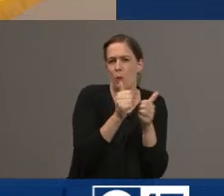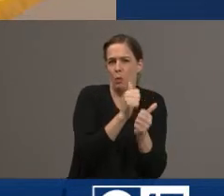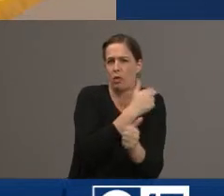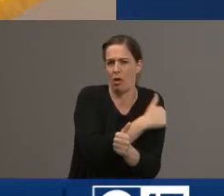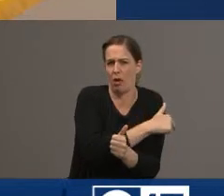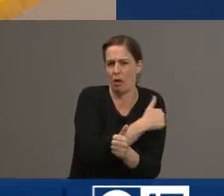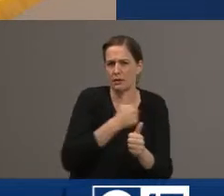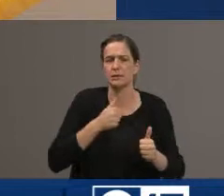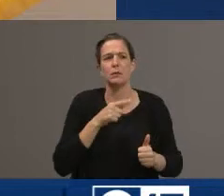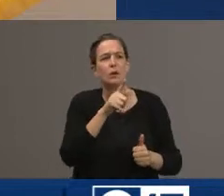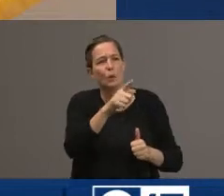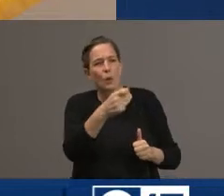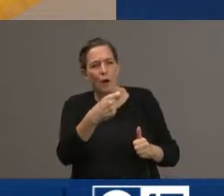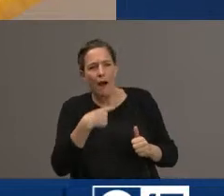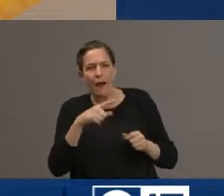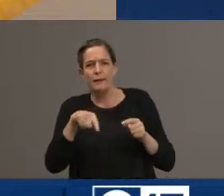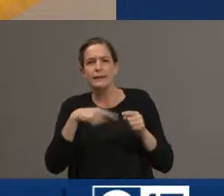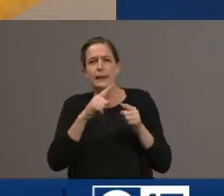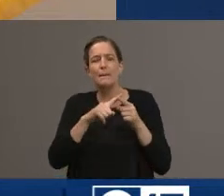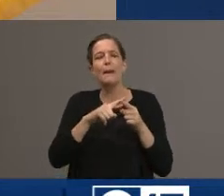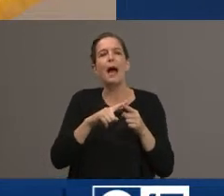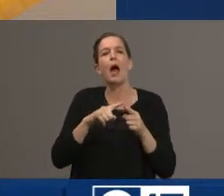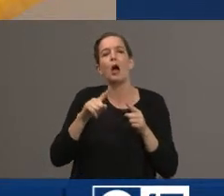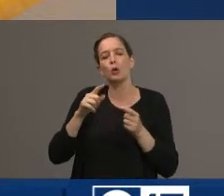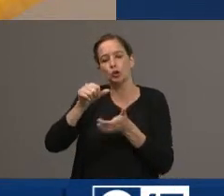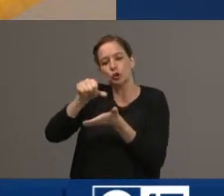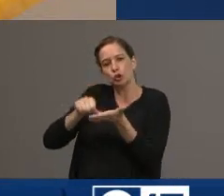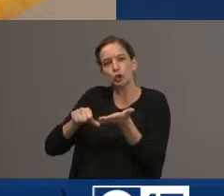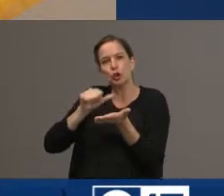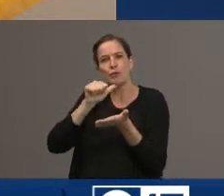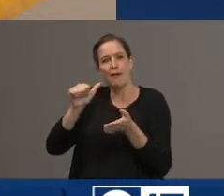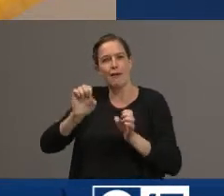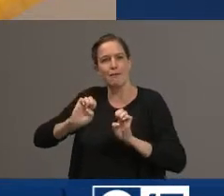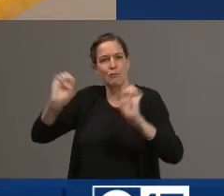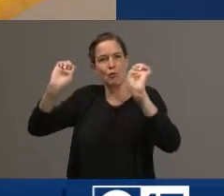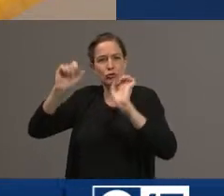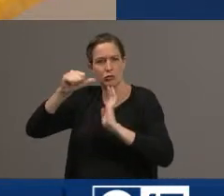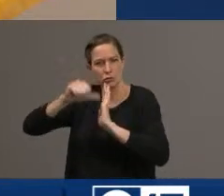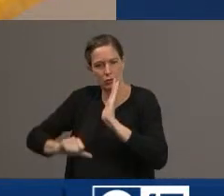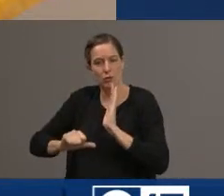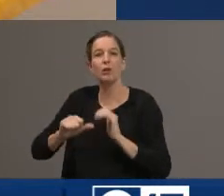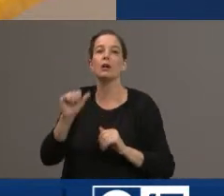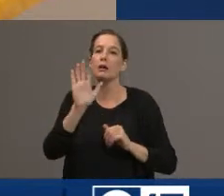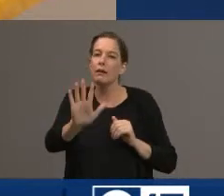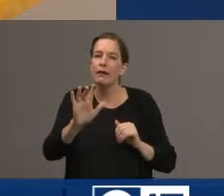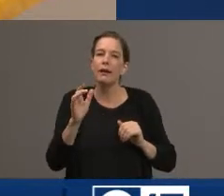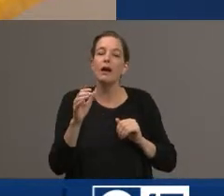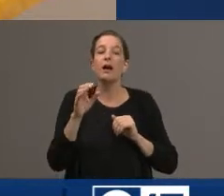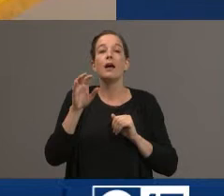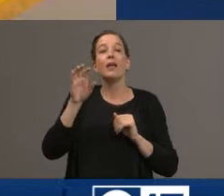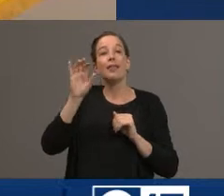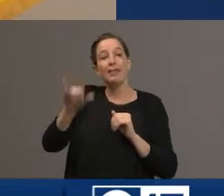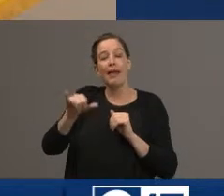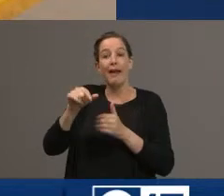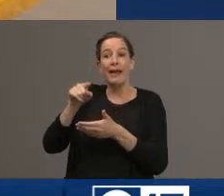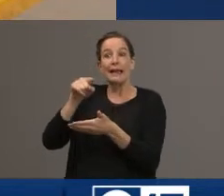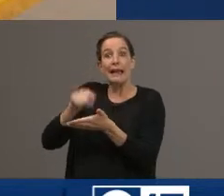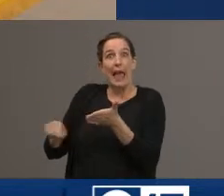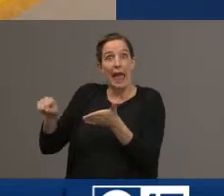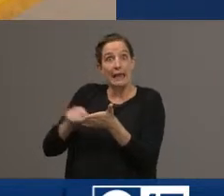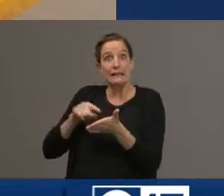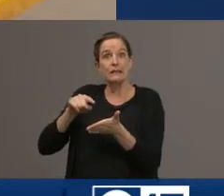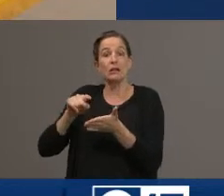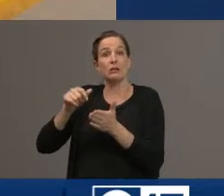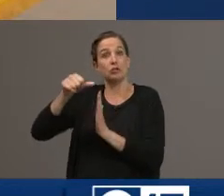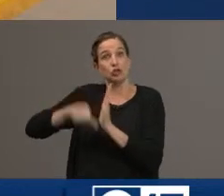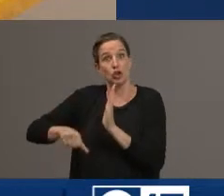the question about elective surgeries, so canceling elective surgeries is a tool that is available to our hospitals, although we know